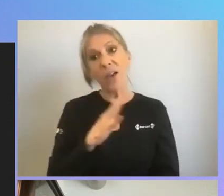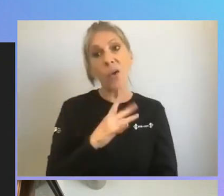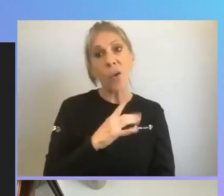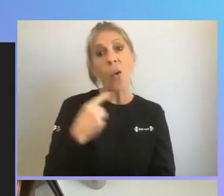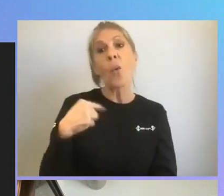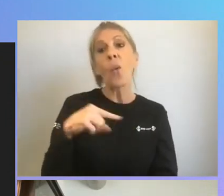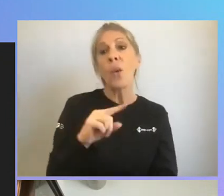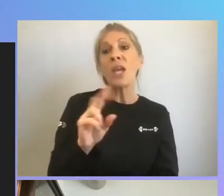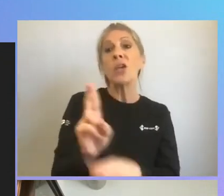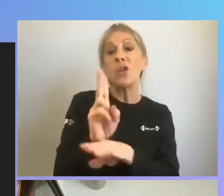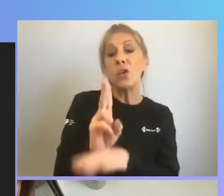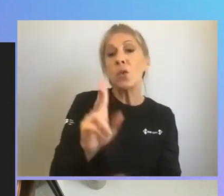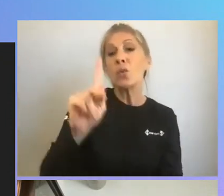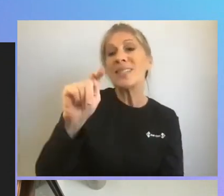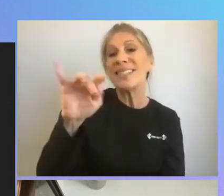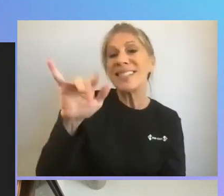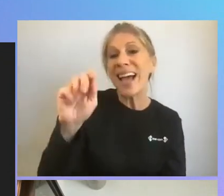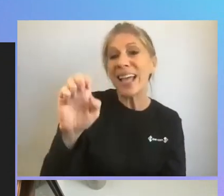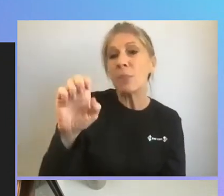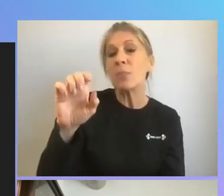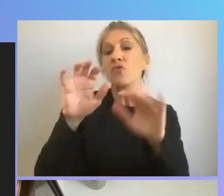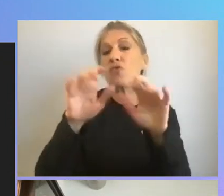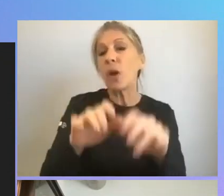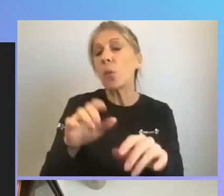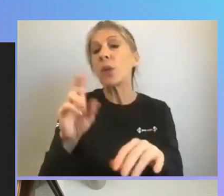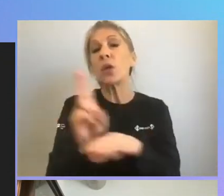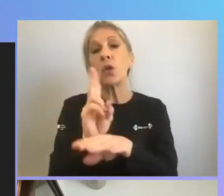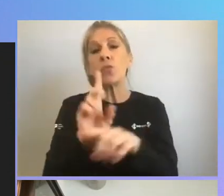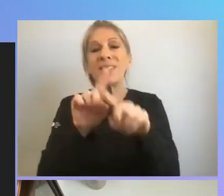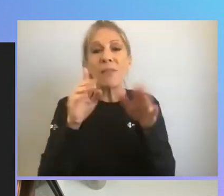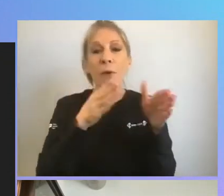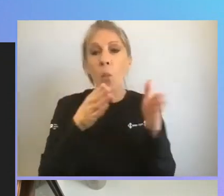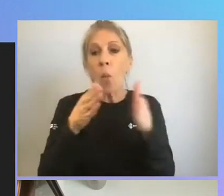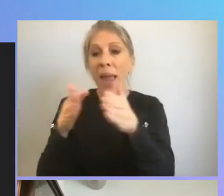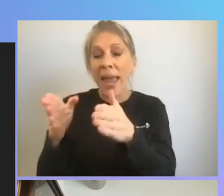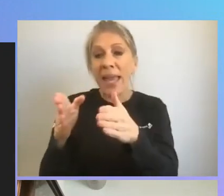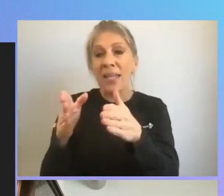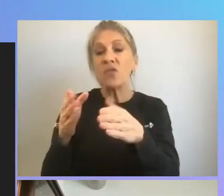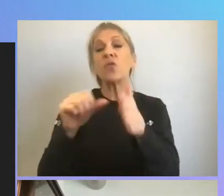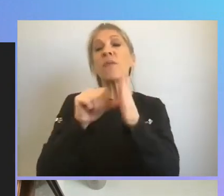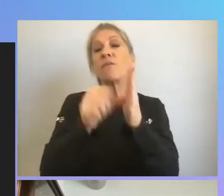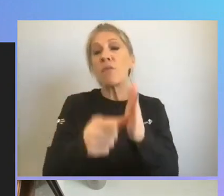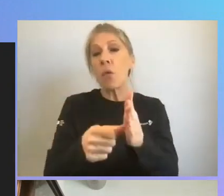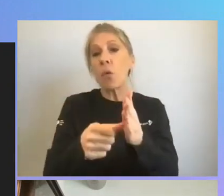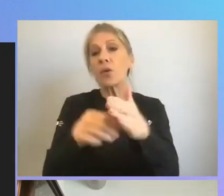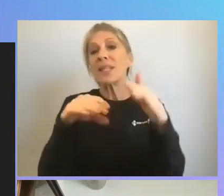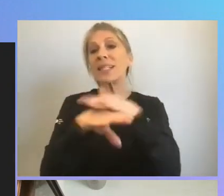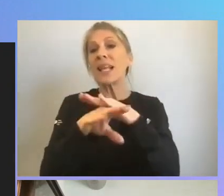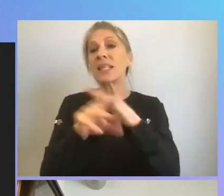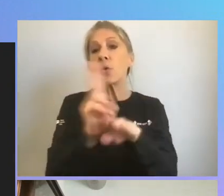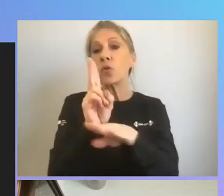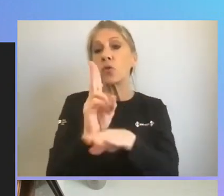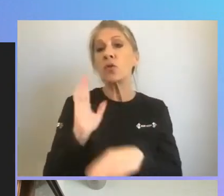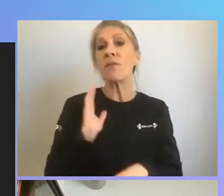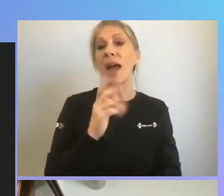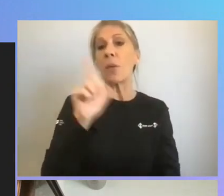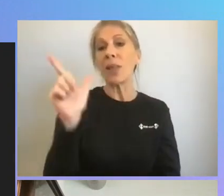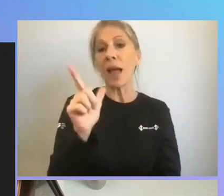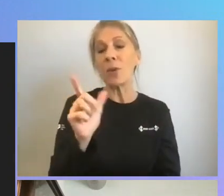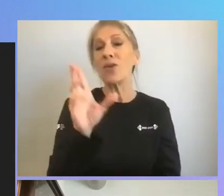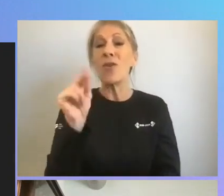use TypeScript, or we have other ways. We use prop types. We have ways of enforcing accessible use of our pattern library. So no thanks, this sounds